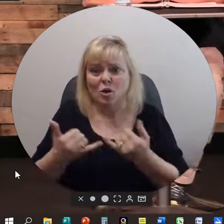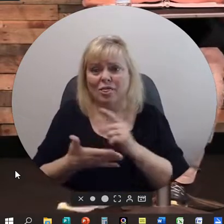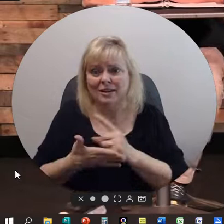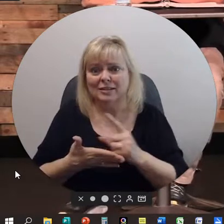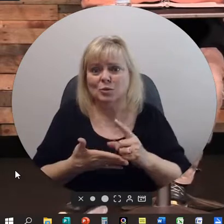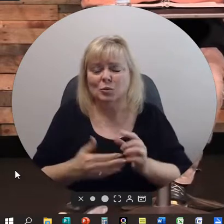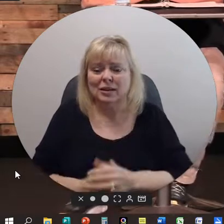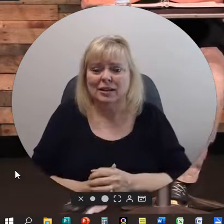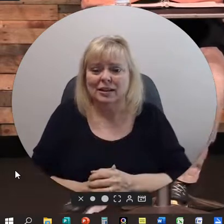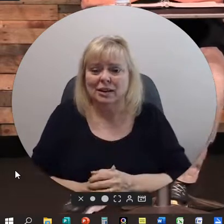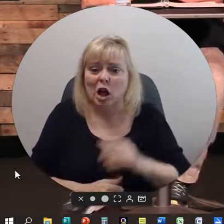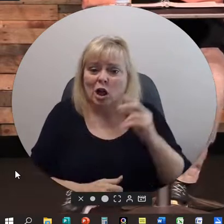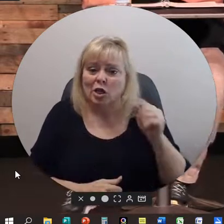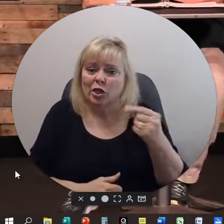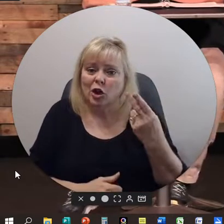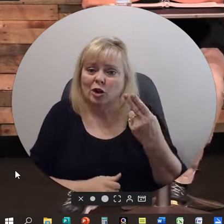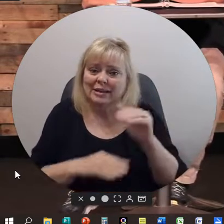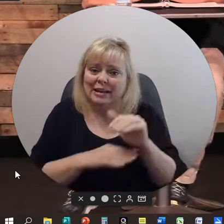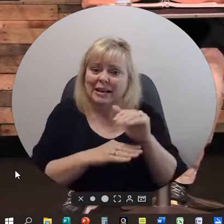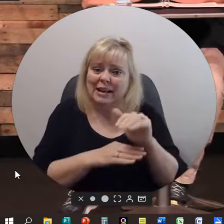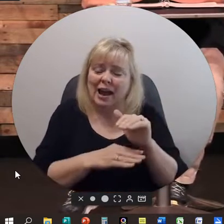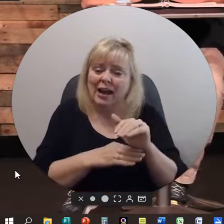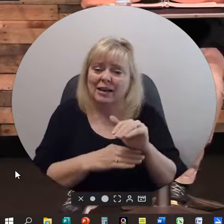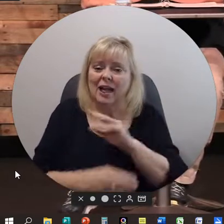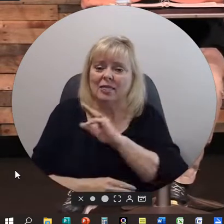Thursday night at our missionary offering,